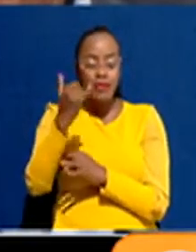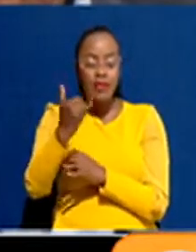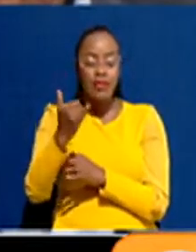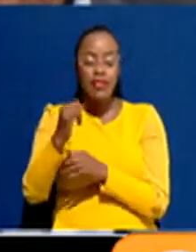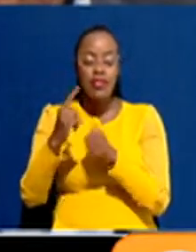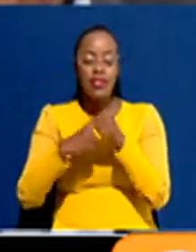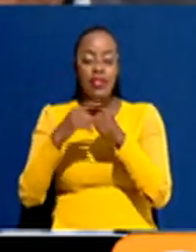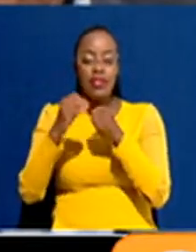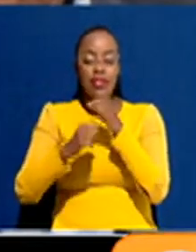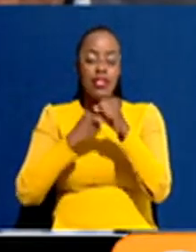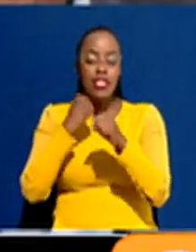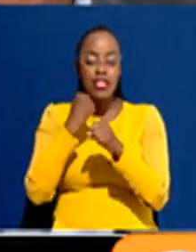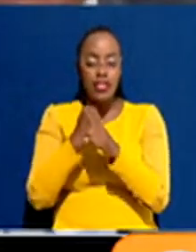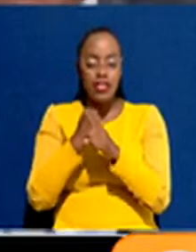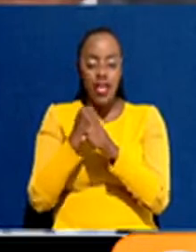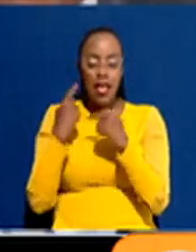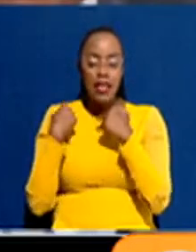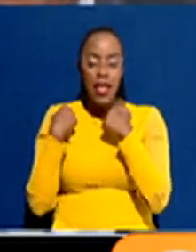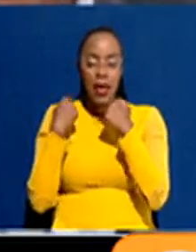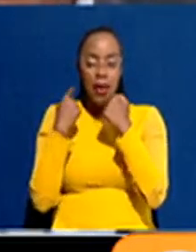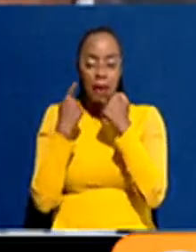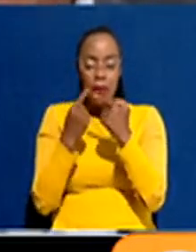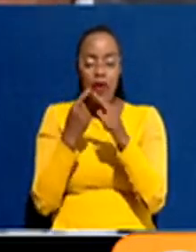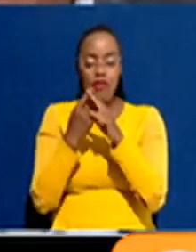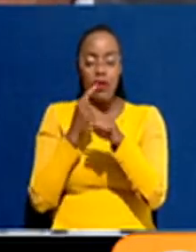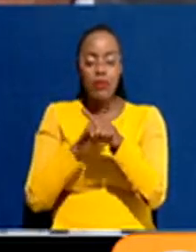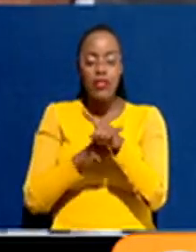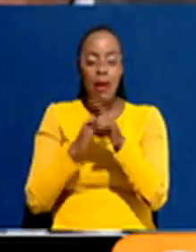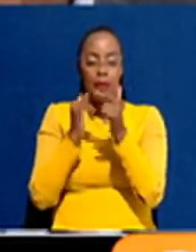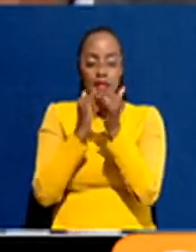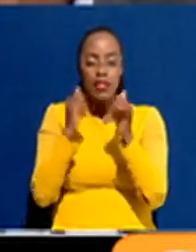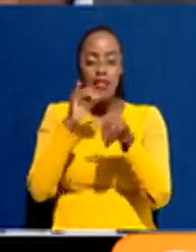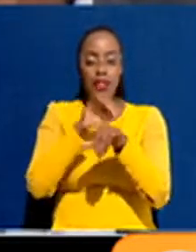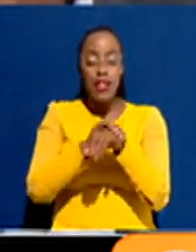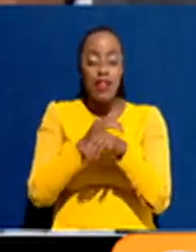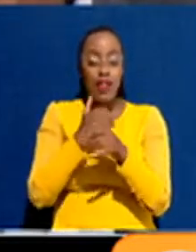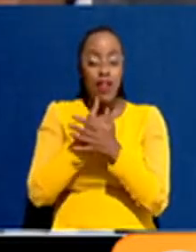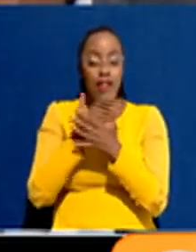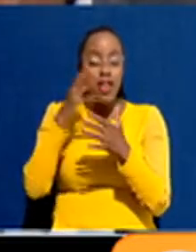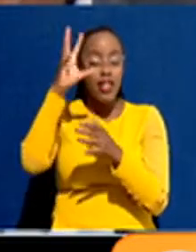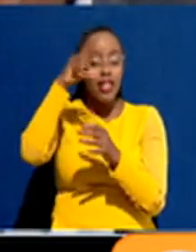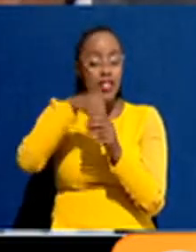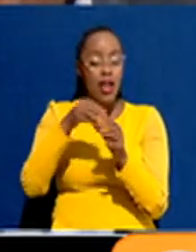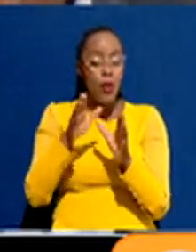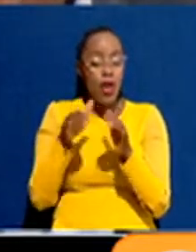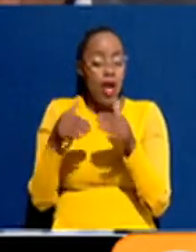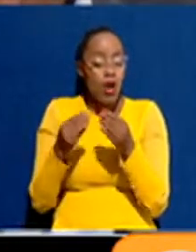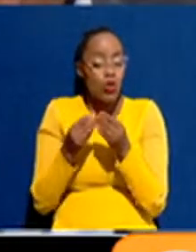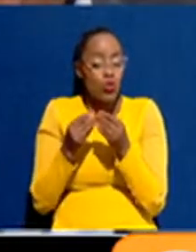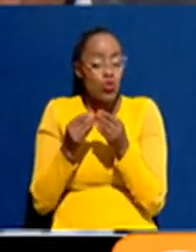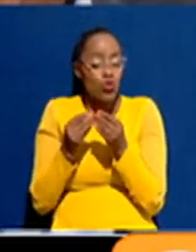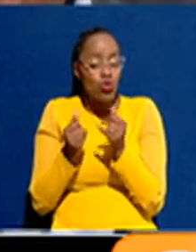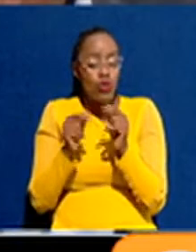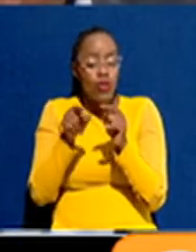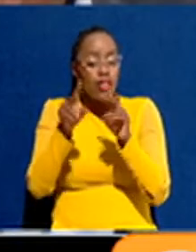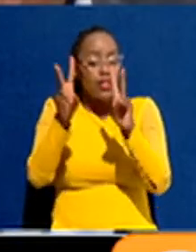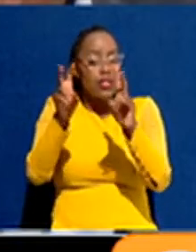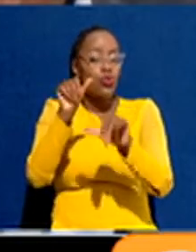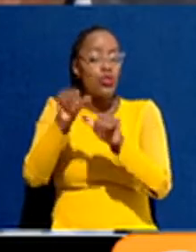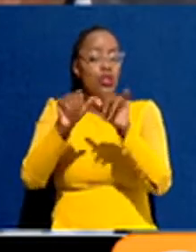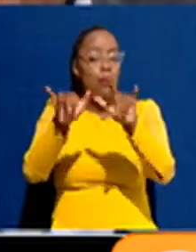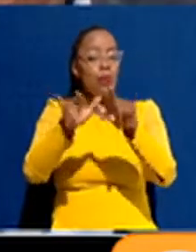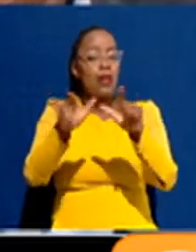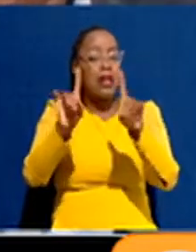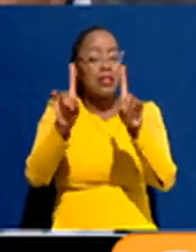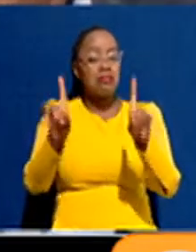60 years down the line of our independence, is there an internal way of addressing these issues?